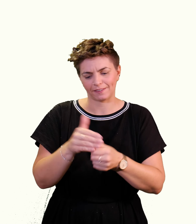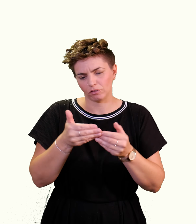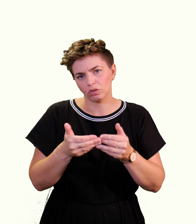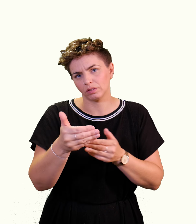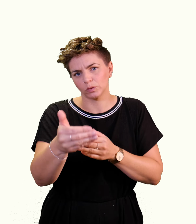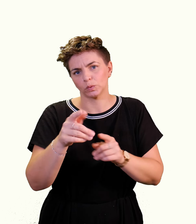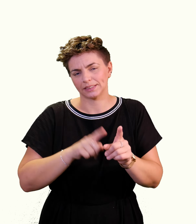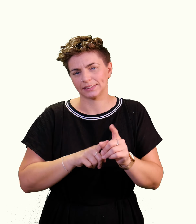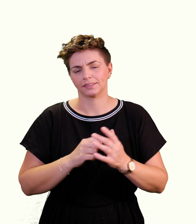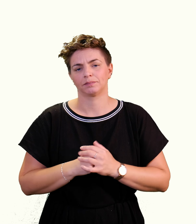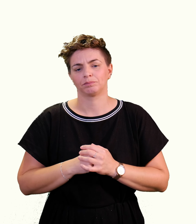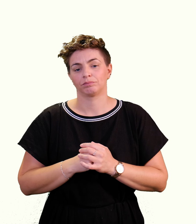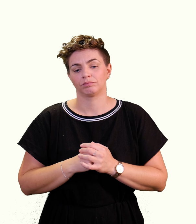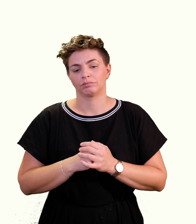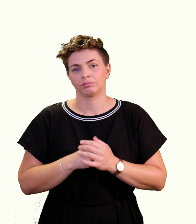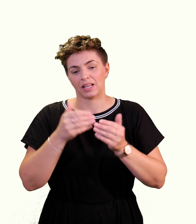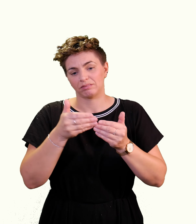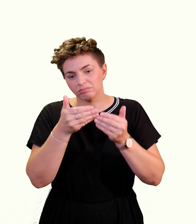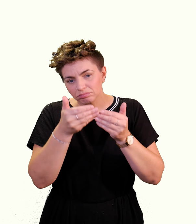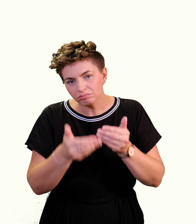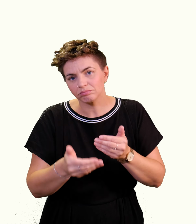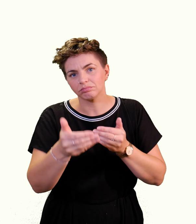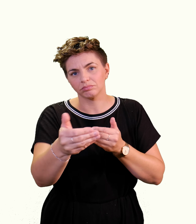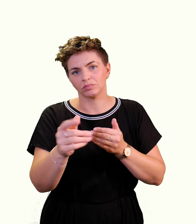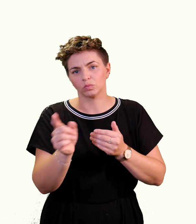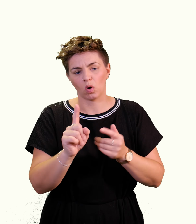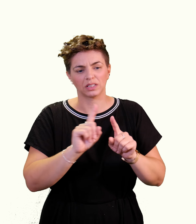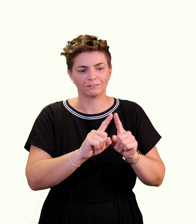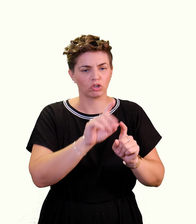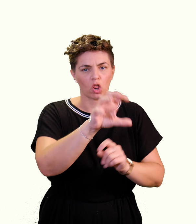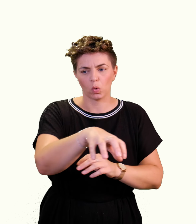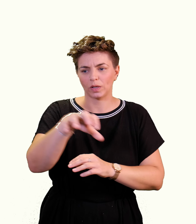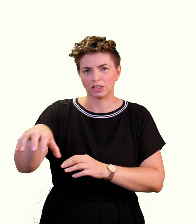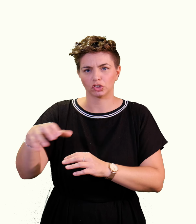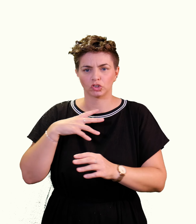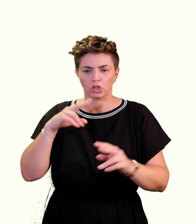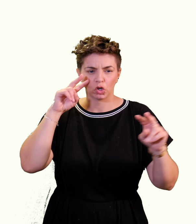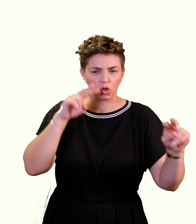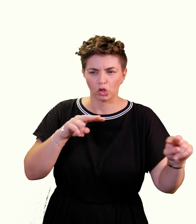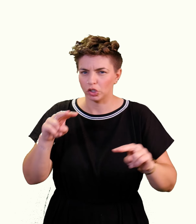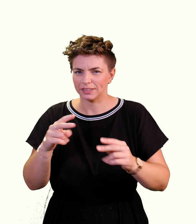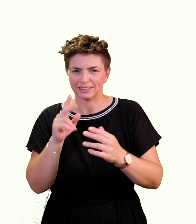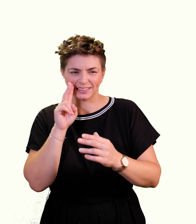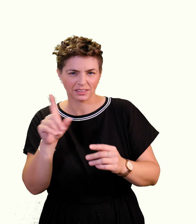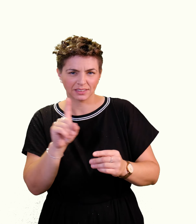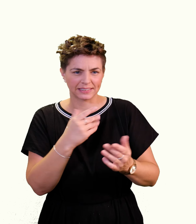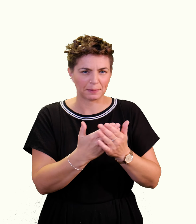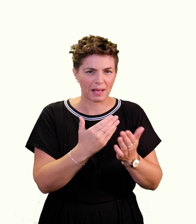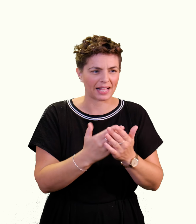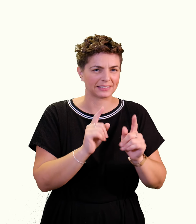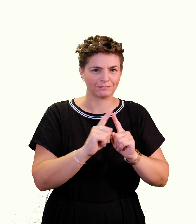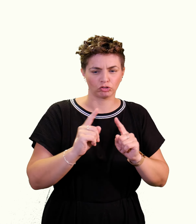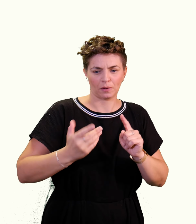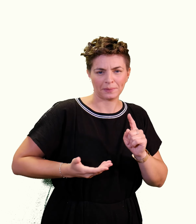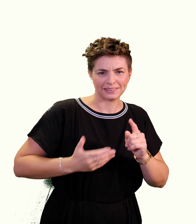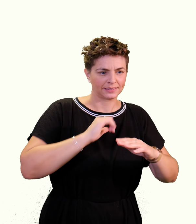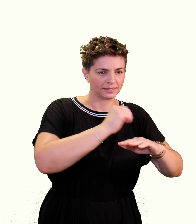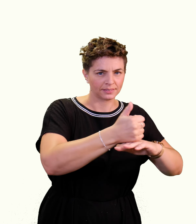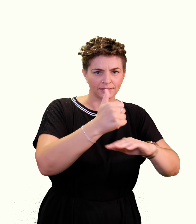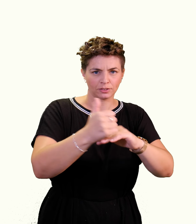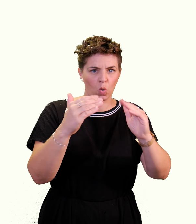years. The next piece of work we do of a couple of our locations, is to look with the growing numbers of businesses and homes